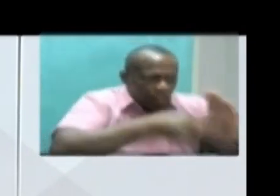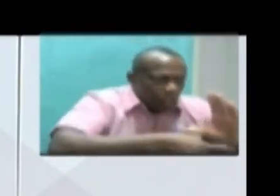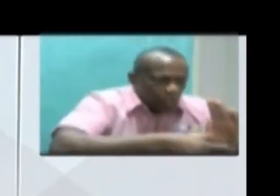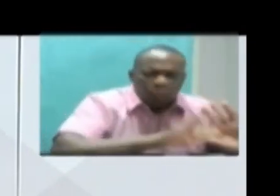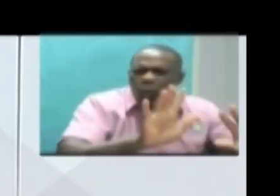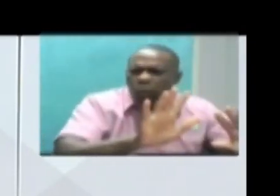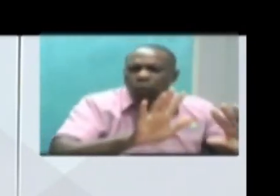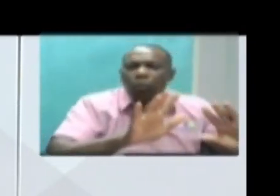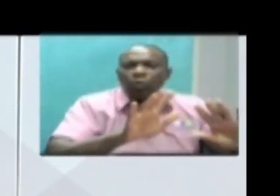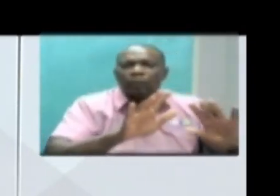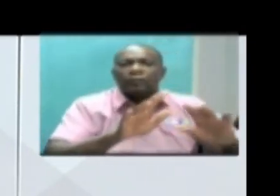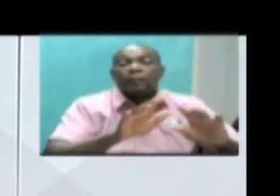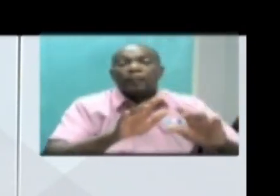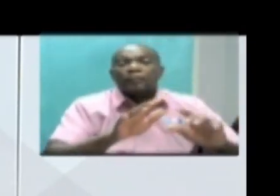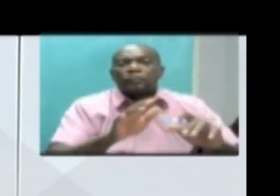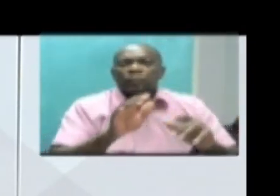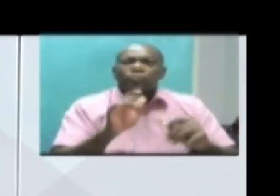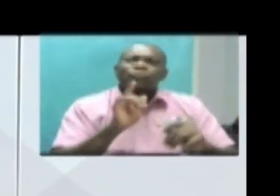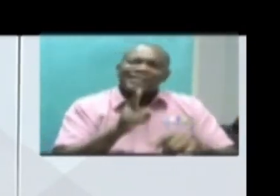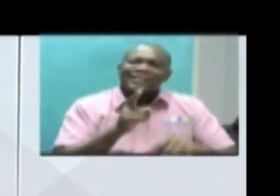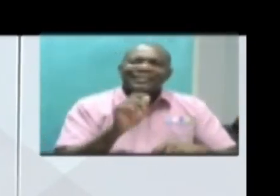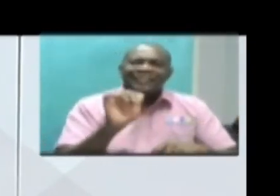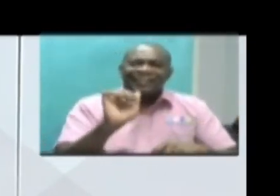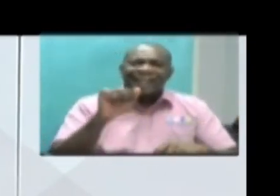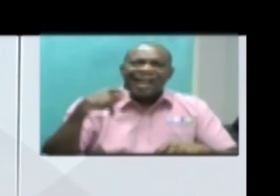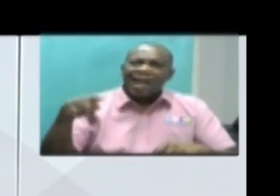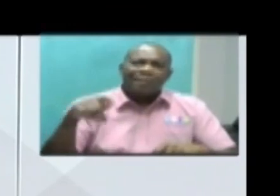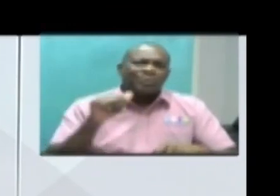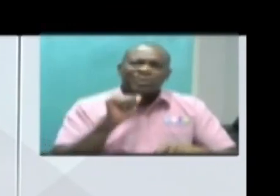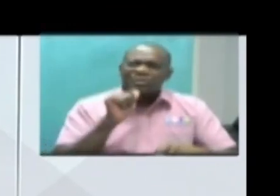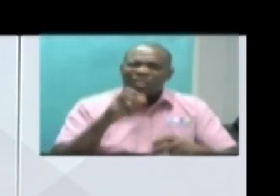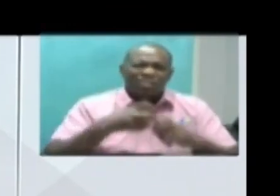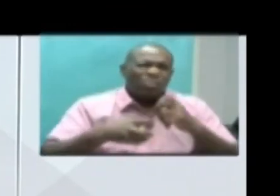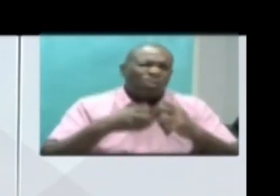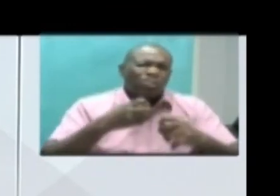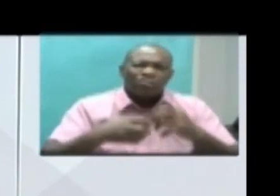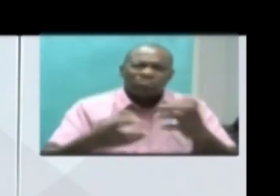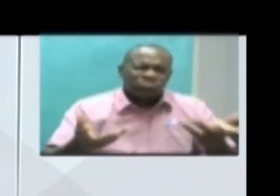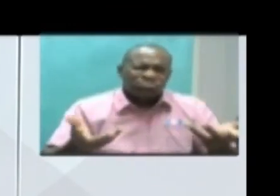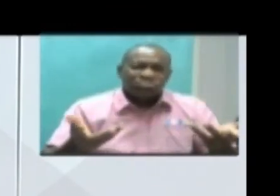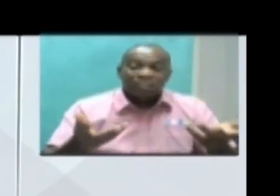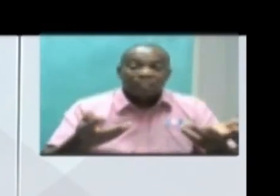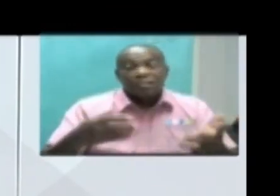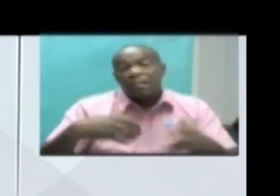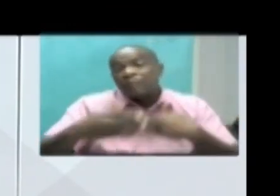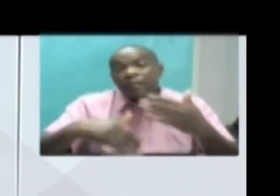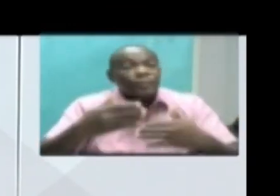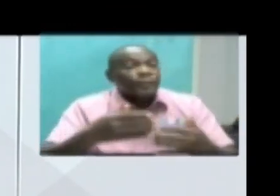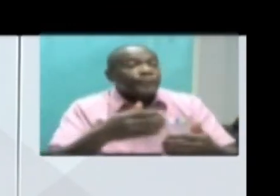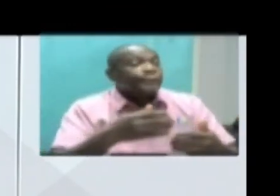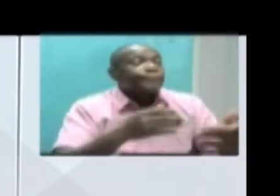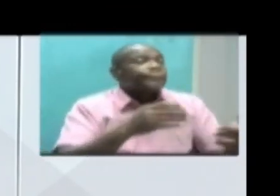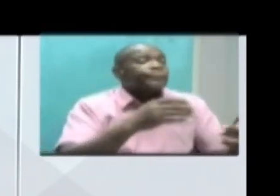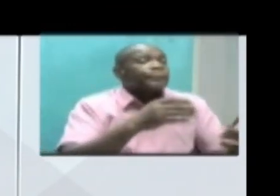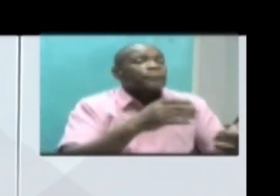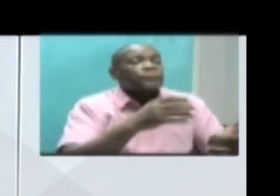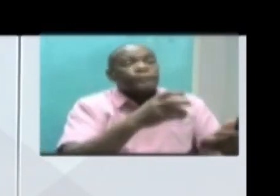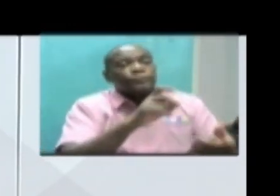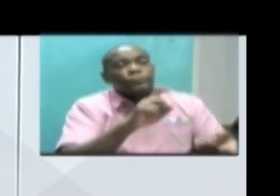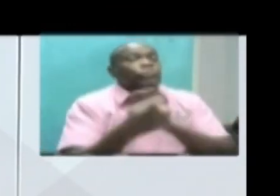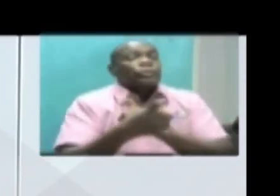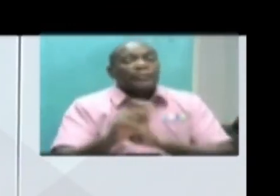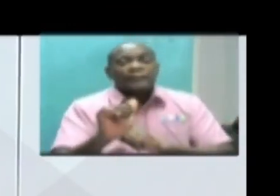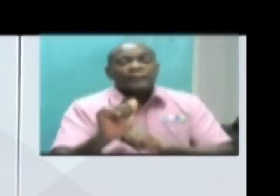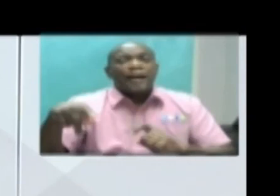right? You know, that particular app, you know, because you could pick up any other app. So let's not focus on any one particular